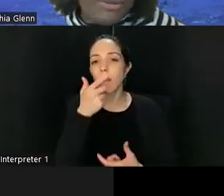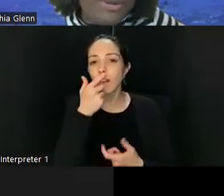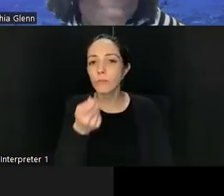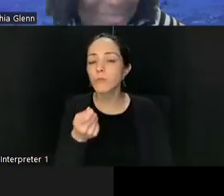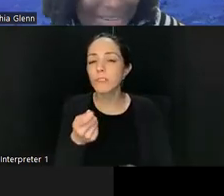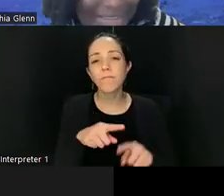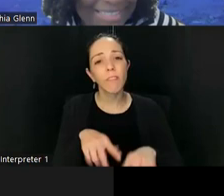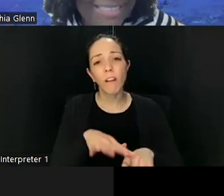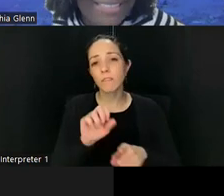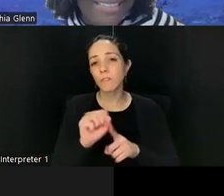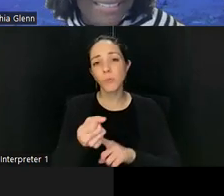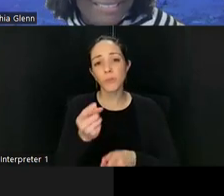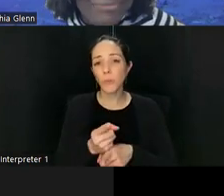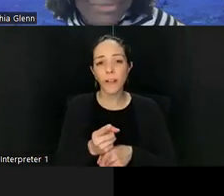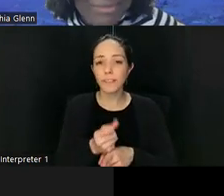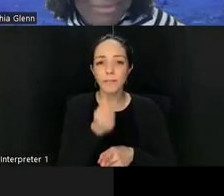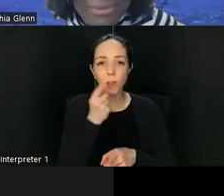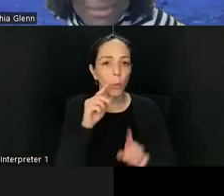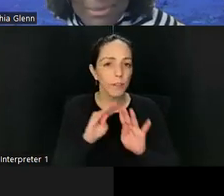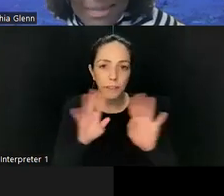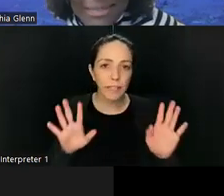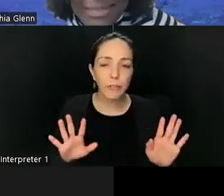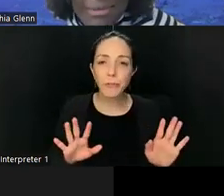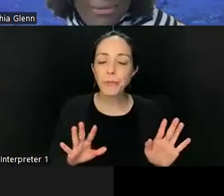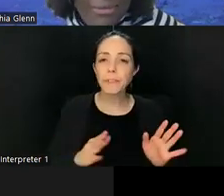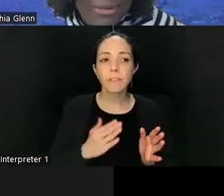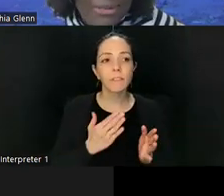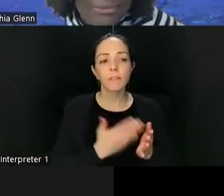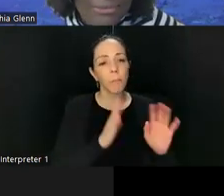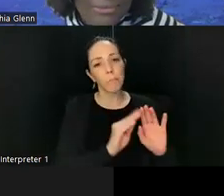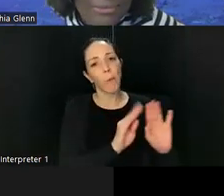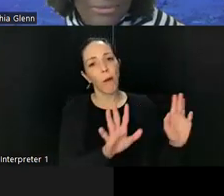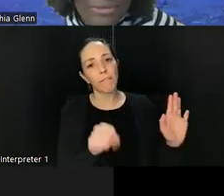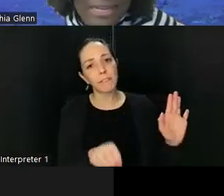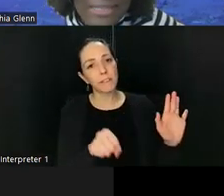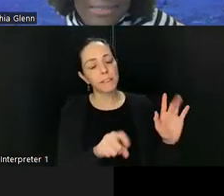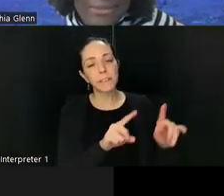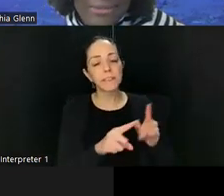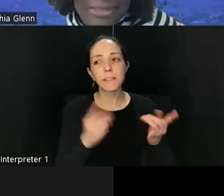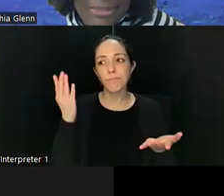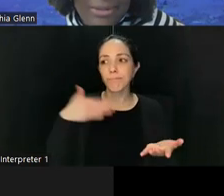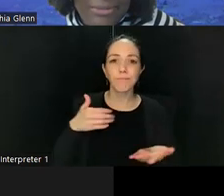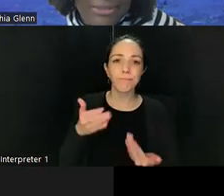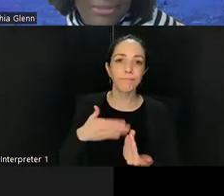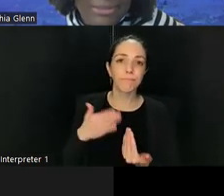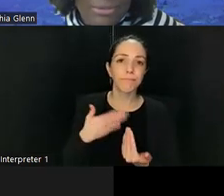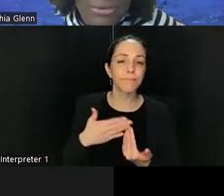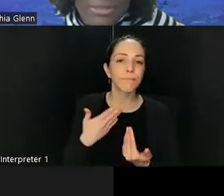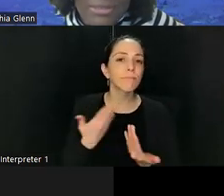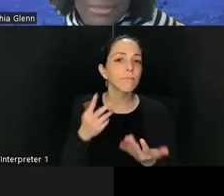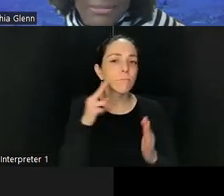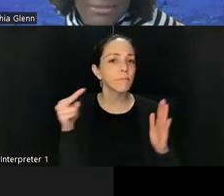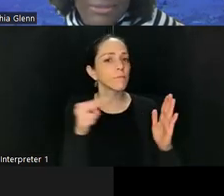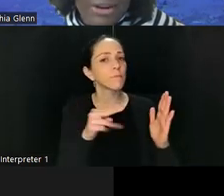the situation, right? Some are pretty blatant, some of them are oversight. So I guess we'll have to, the